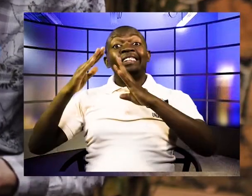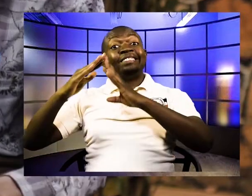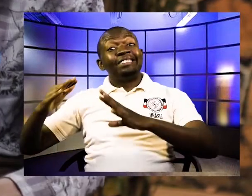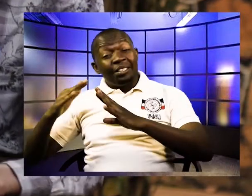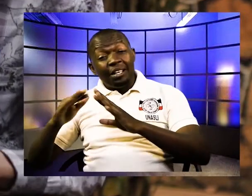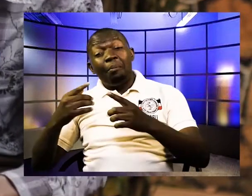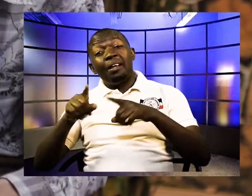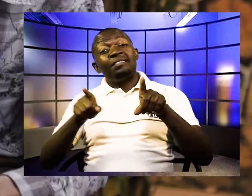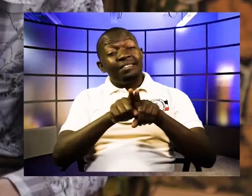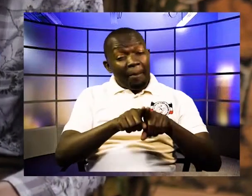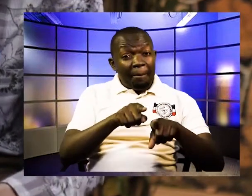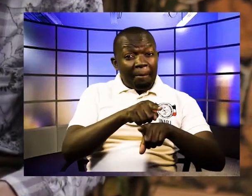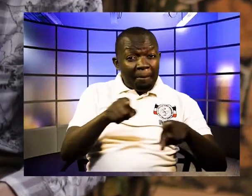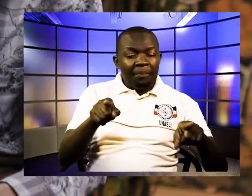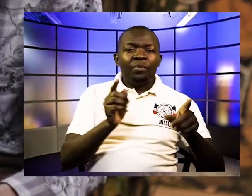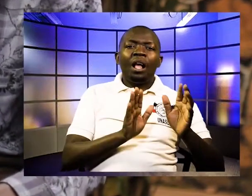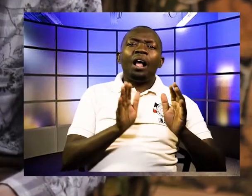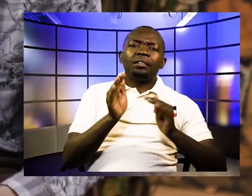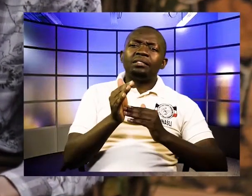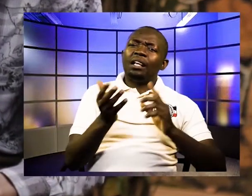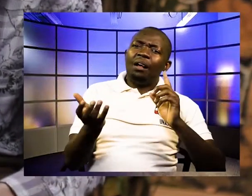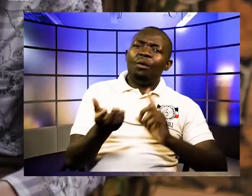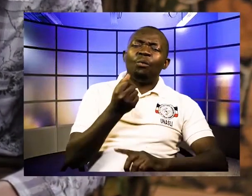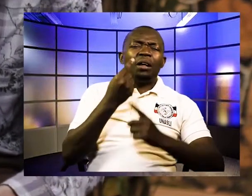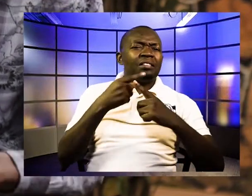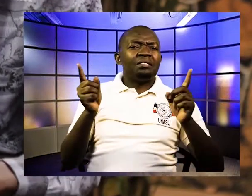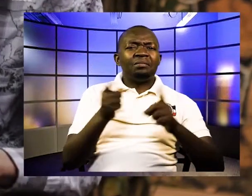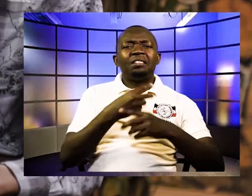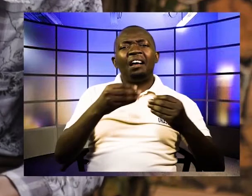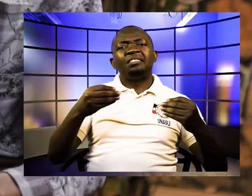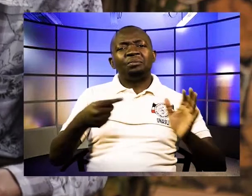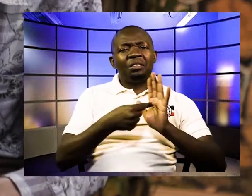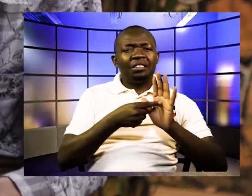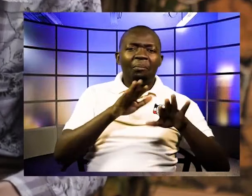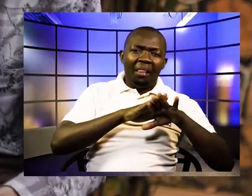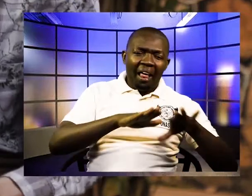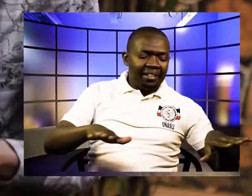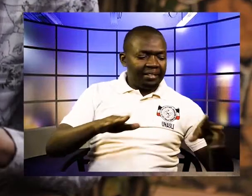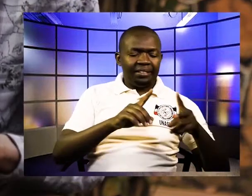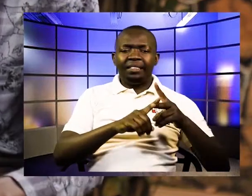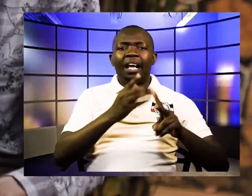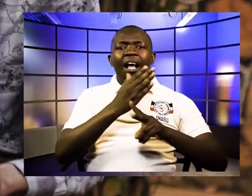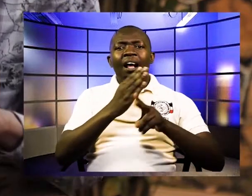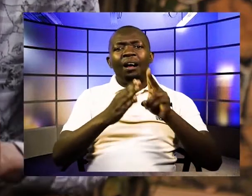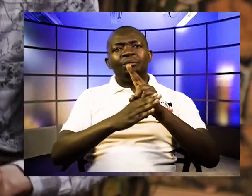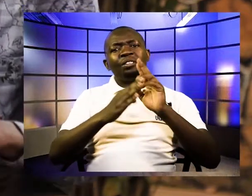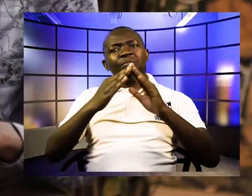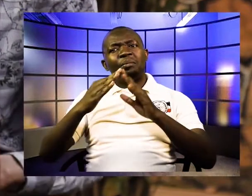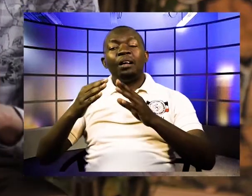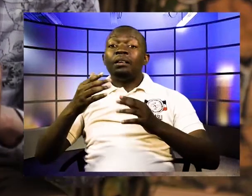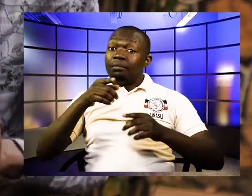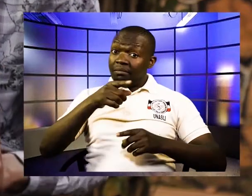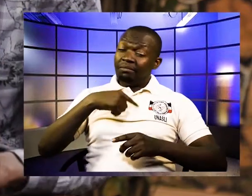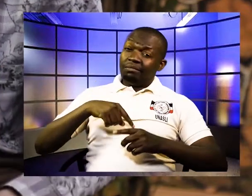been able to acquire valuable assets. They have bought land, they have constructed houses. So in so doing, we have seen their